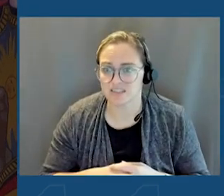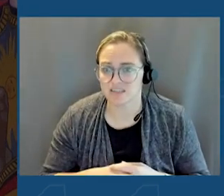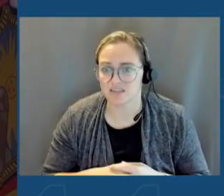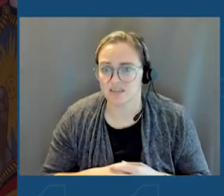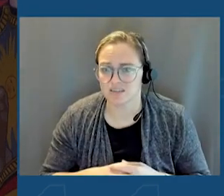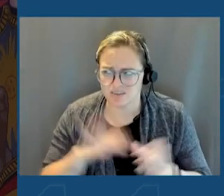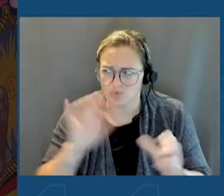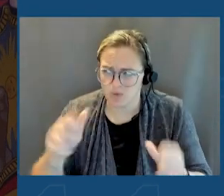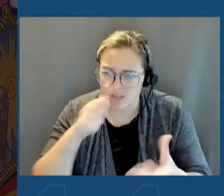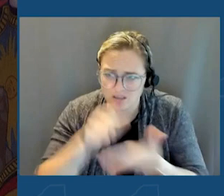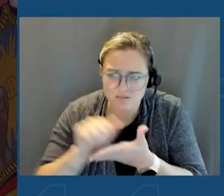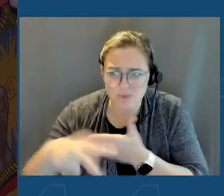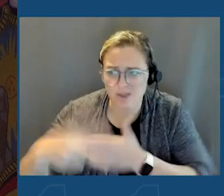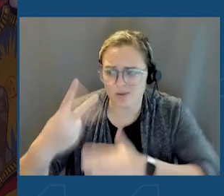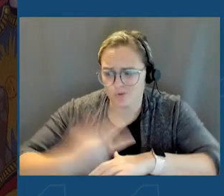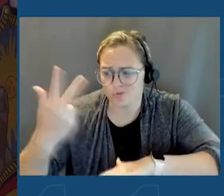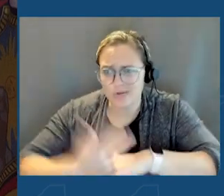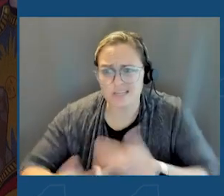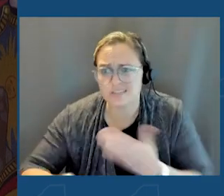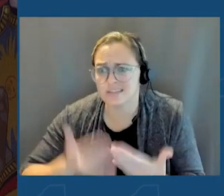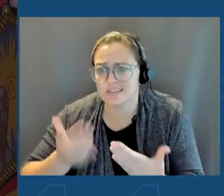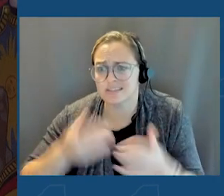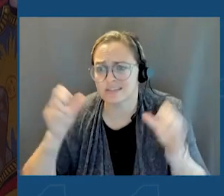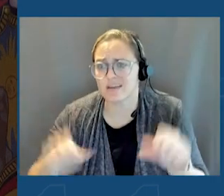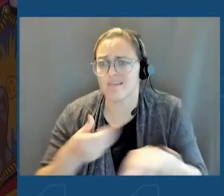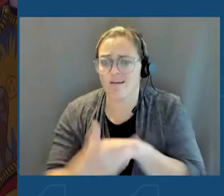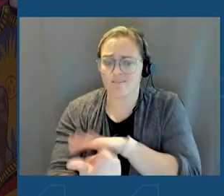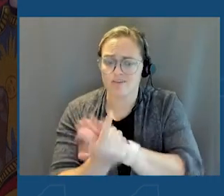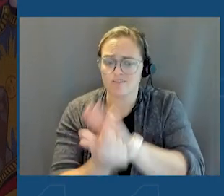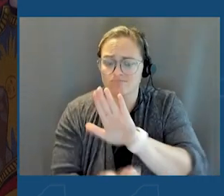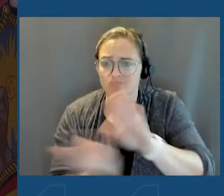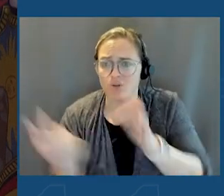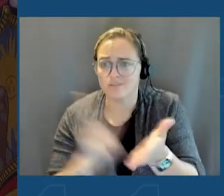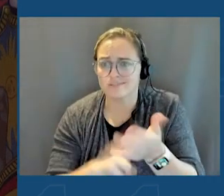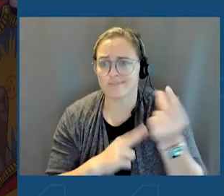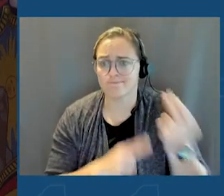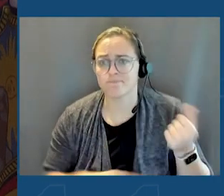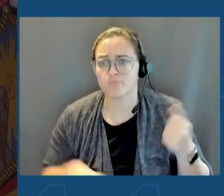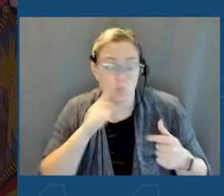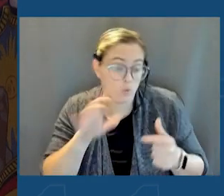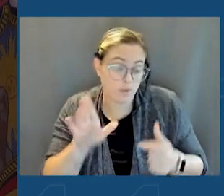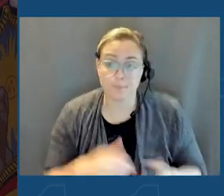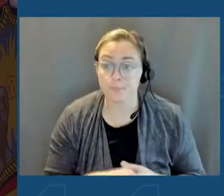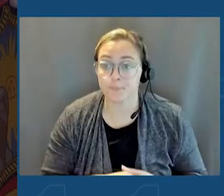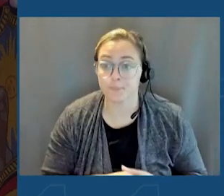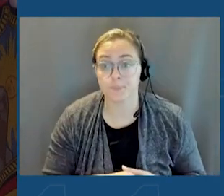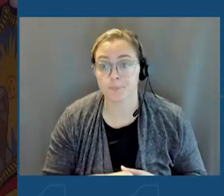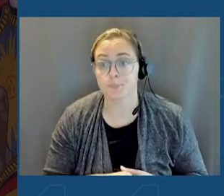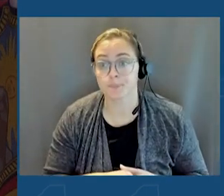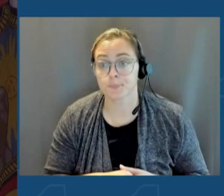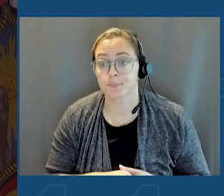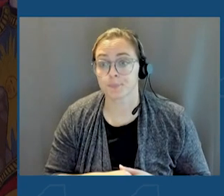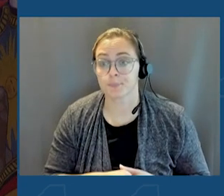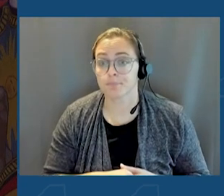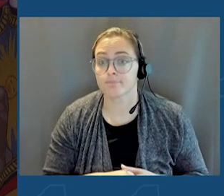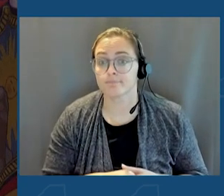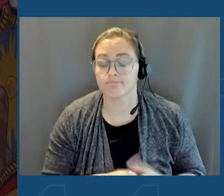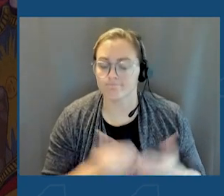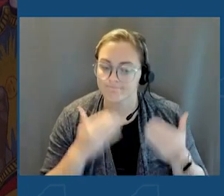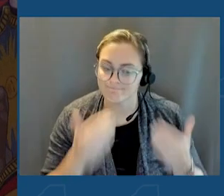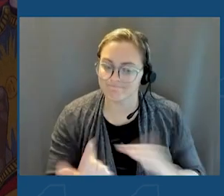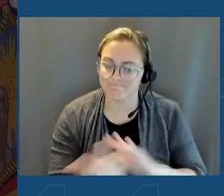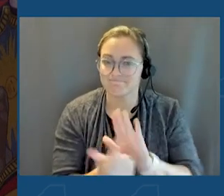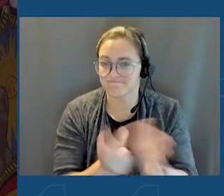pills in 2 or 3 days once this legislation is signed, and we will do that. And so let's get this